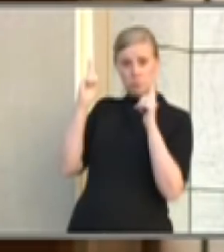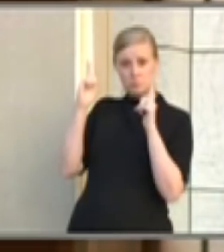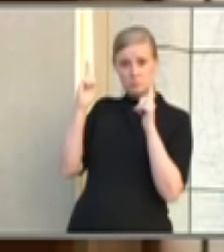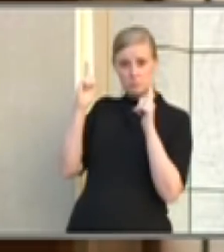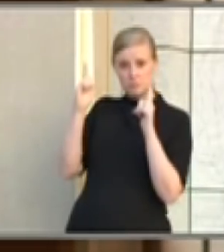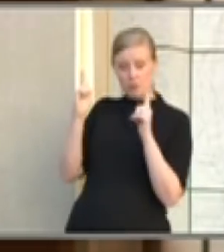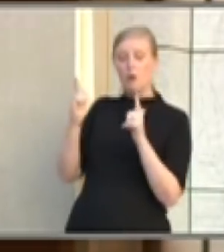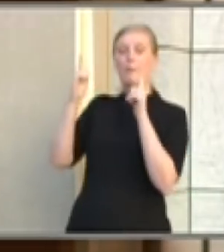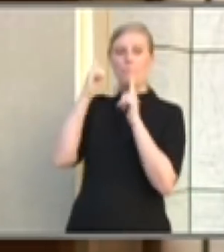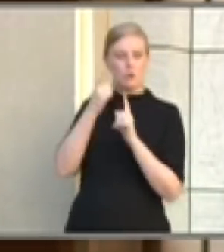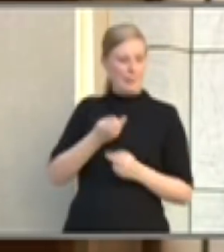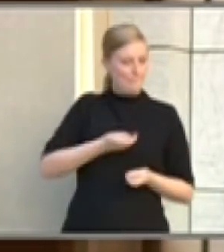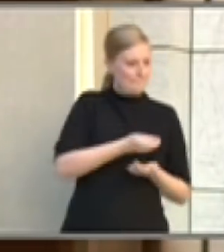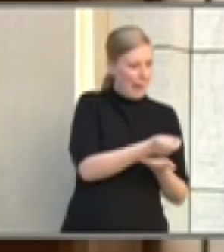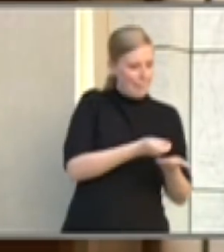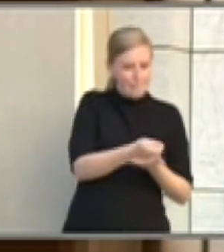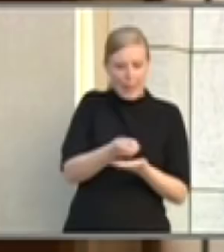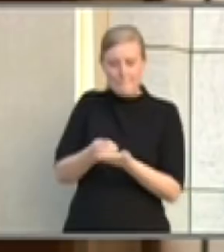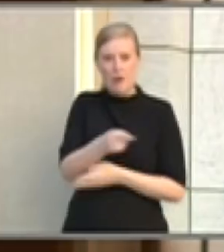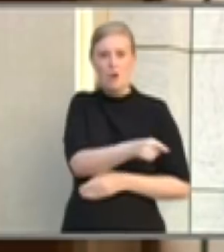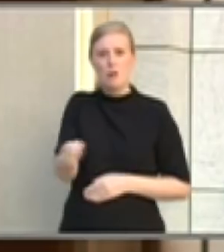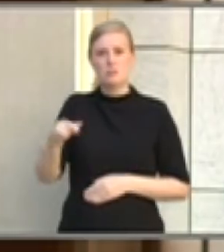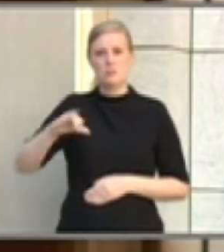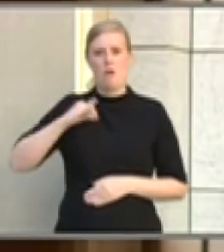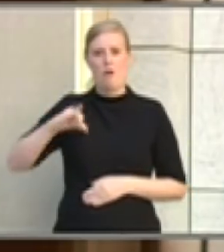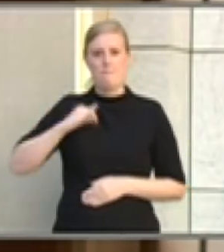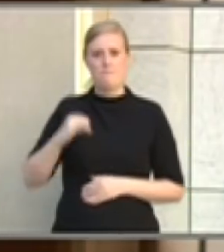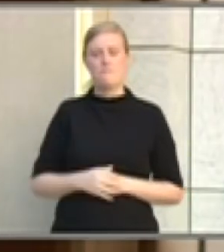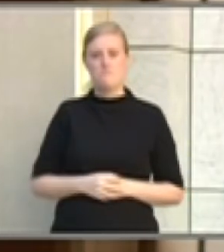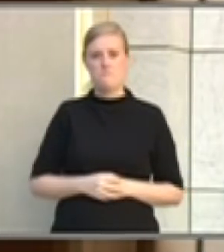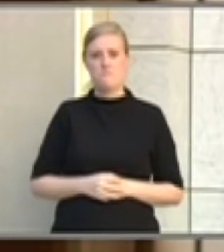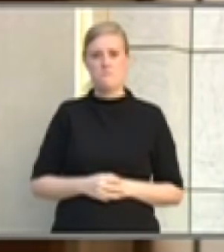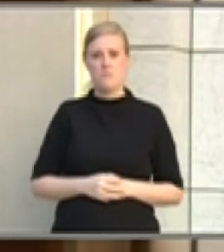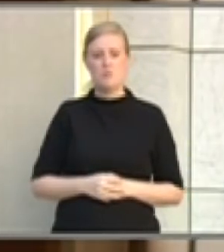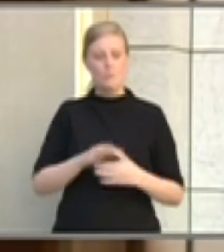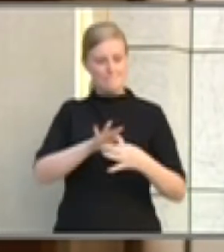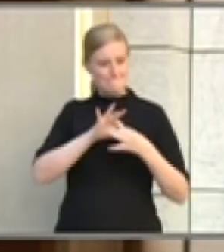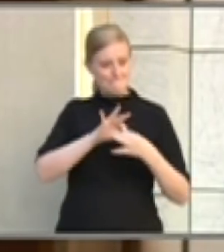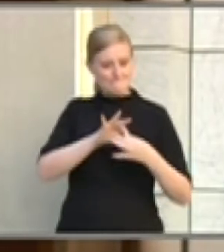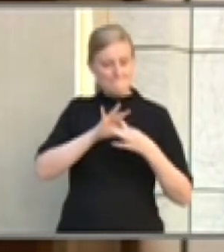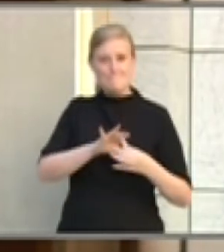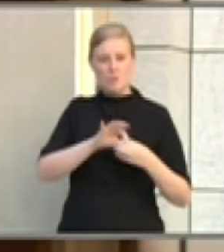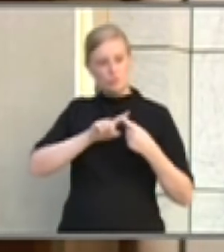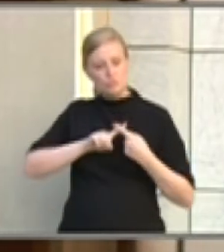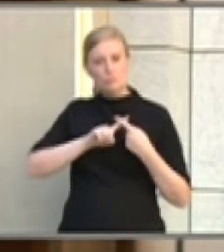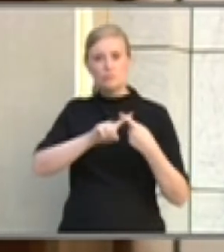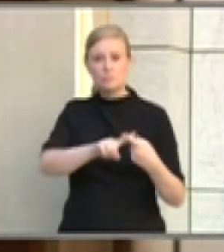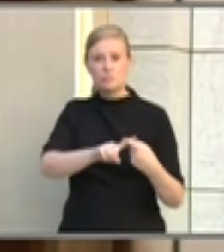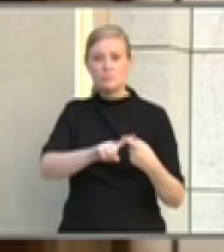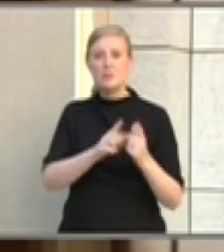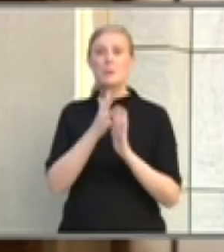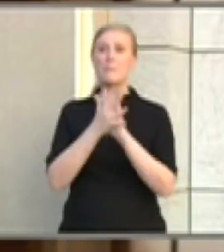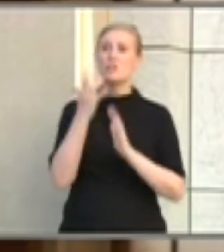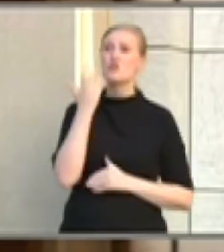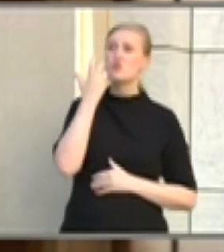in the businesses that employ them, and to ensure they can get ready together to bounce back on the other